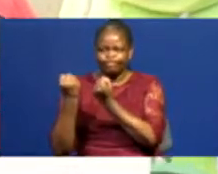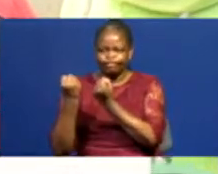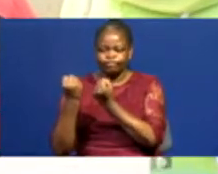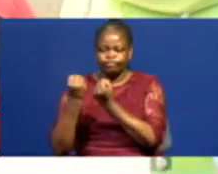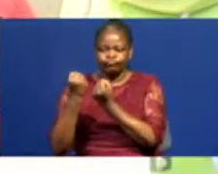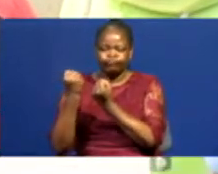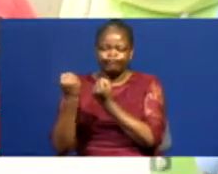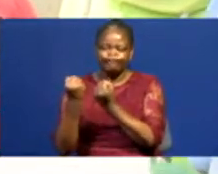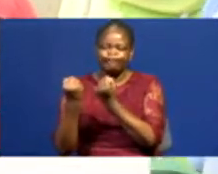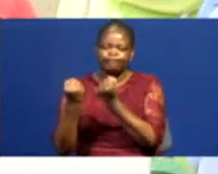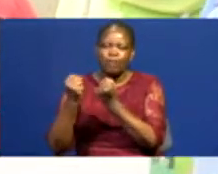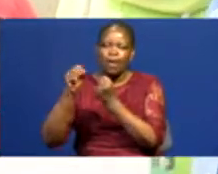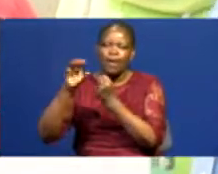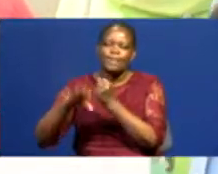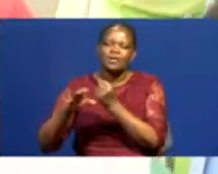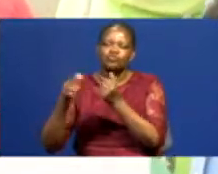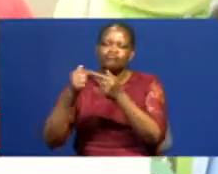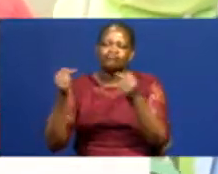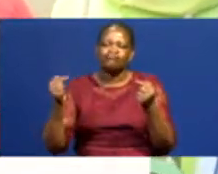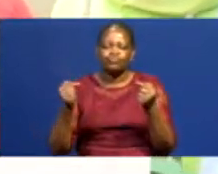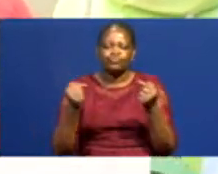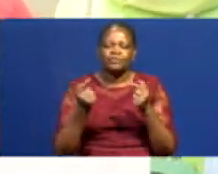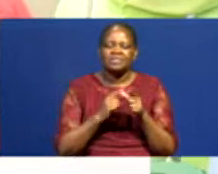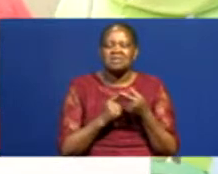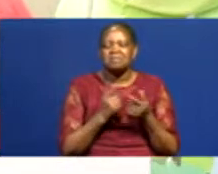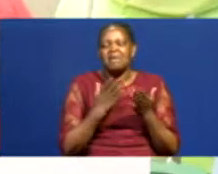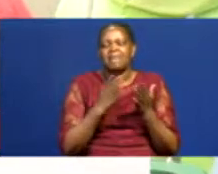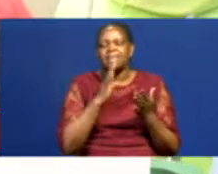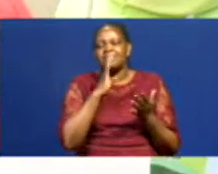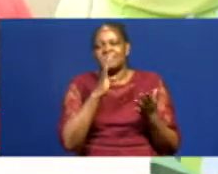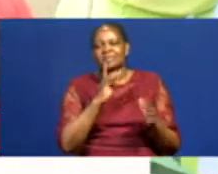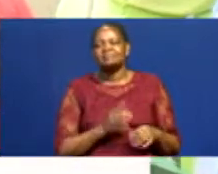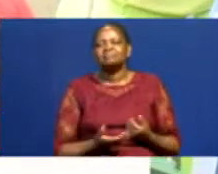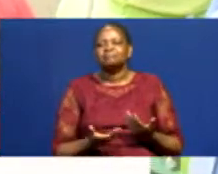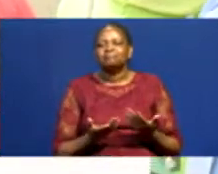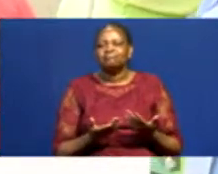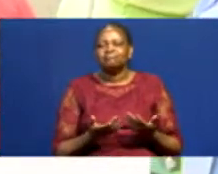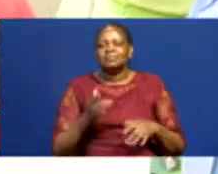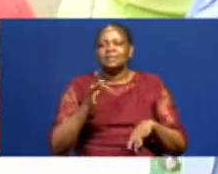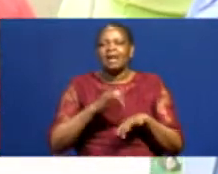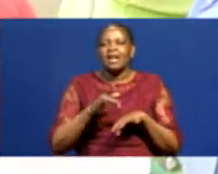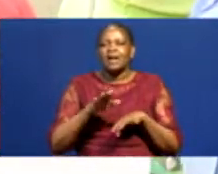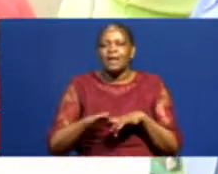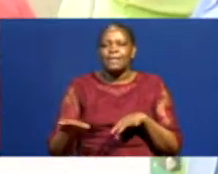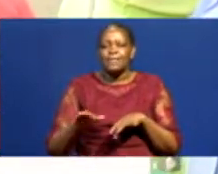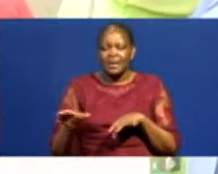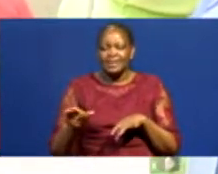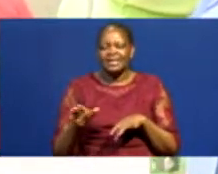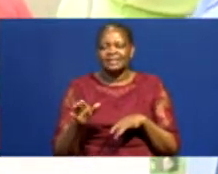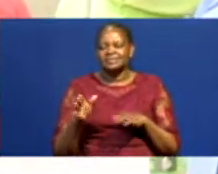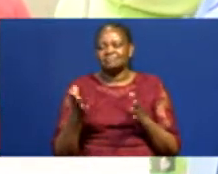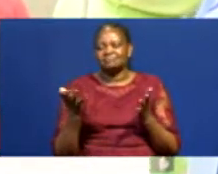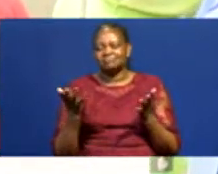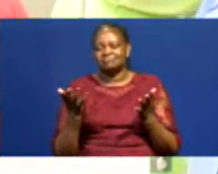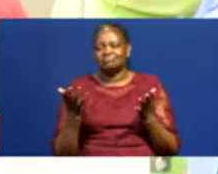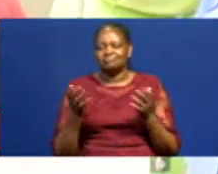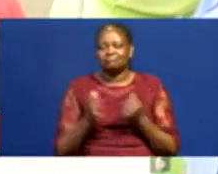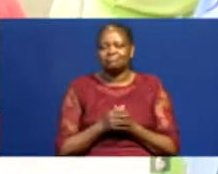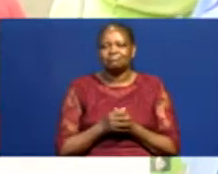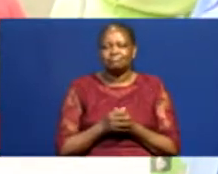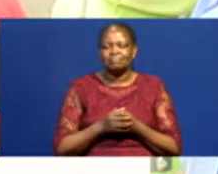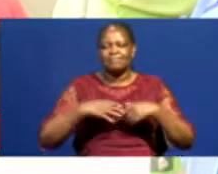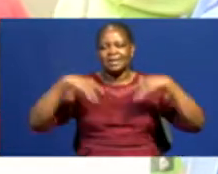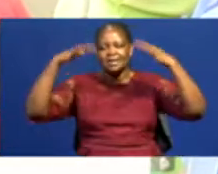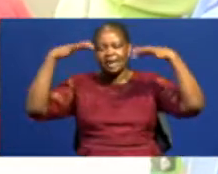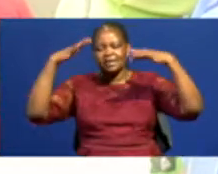other lane of the matatu, the opposite lane. So most likely the early morning drizzle would have been the cause, but we are yet